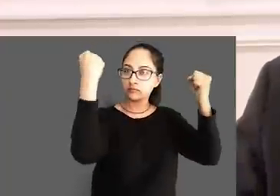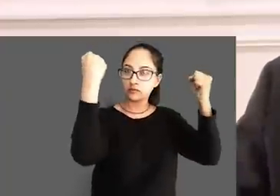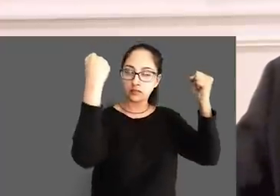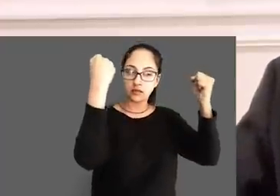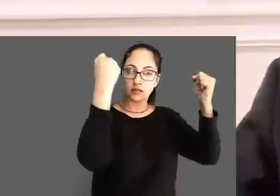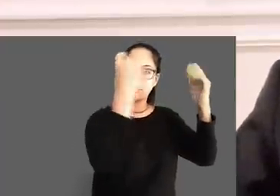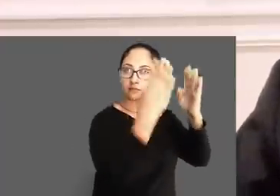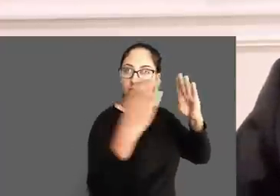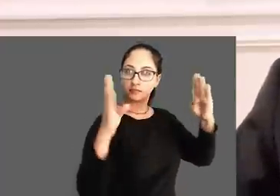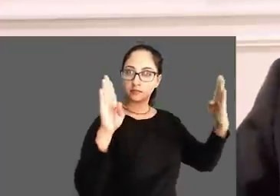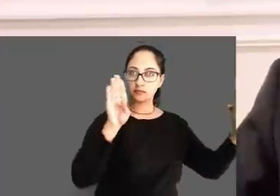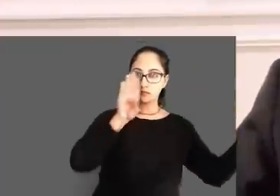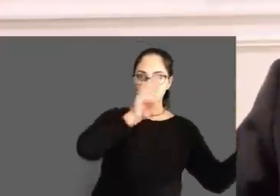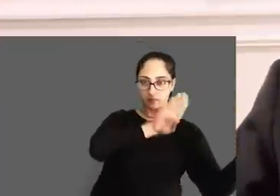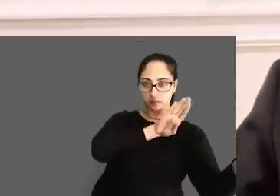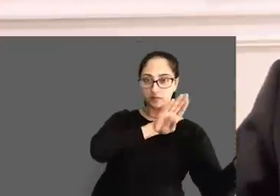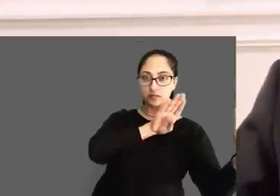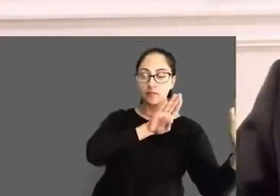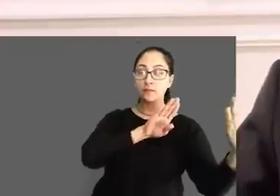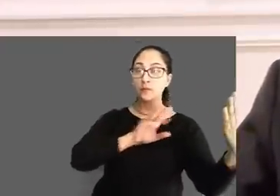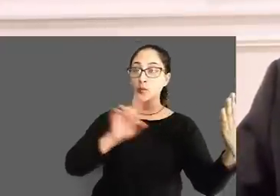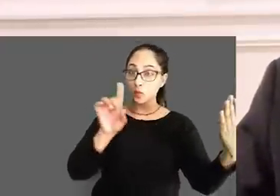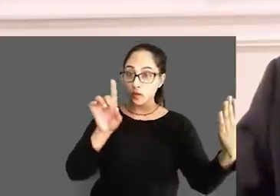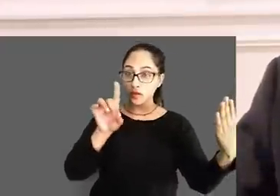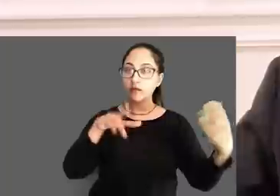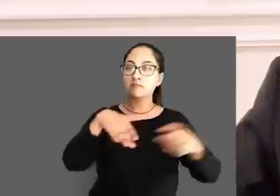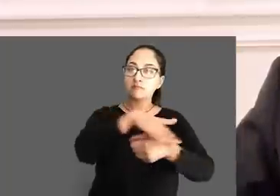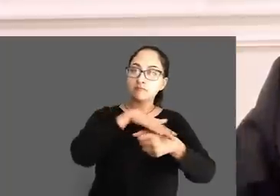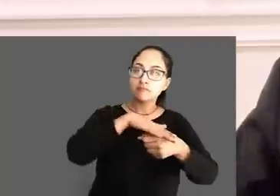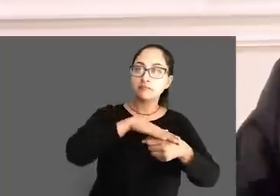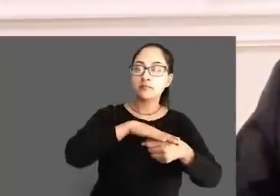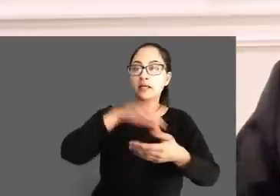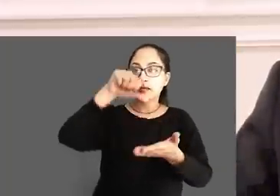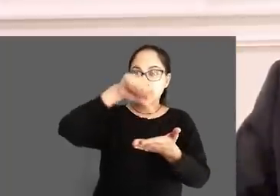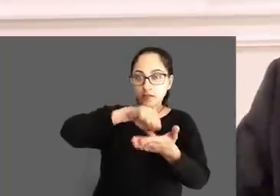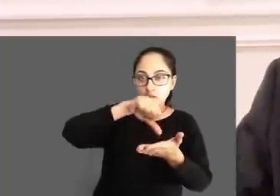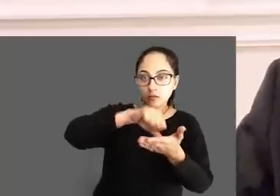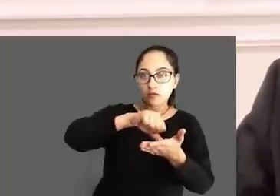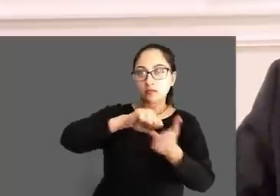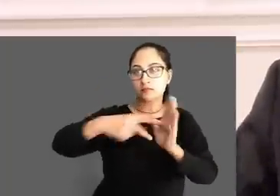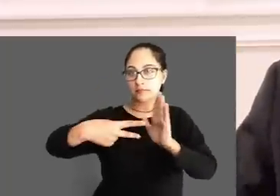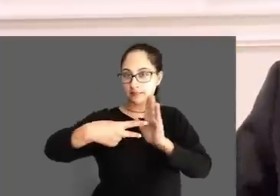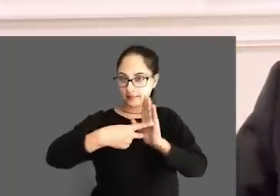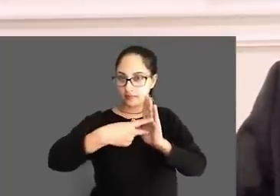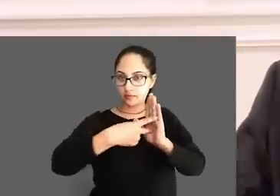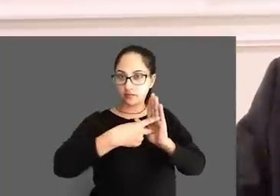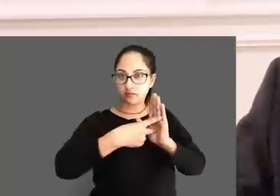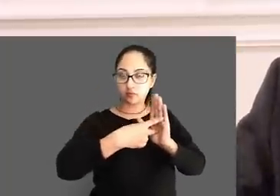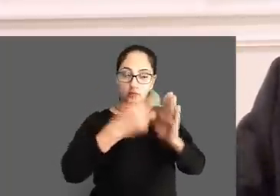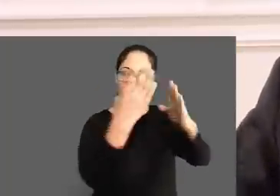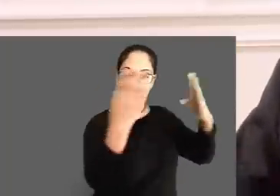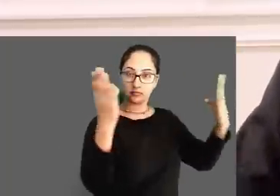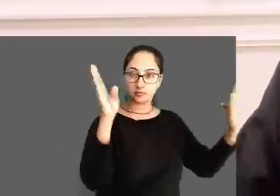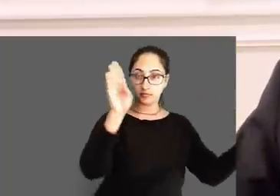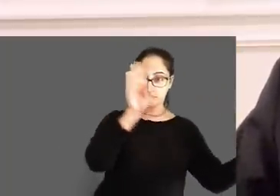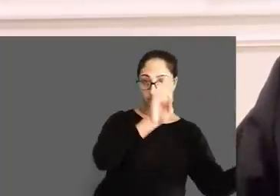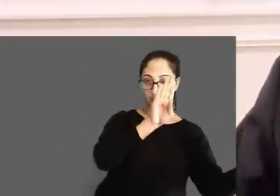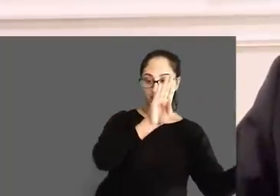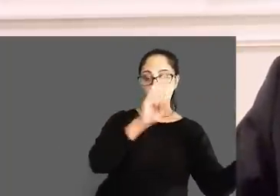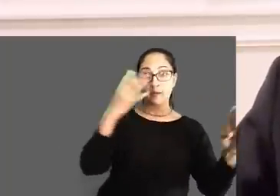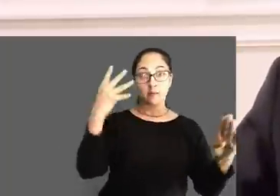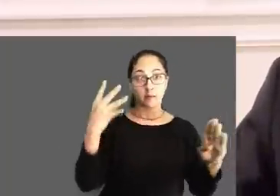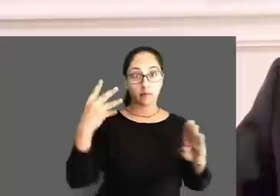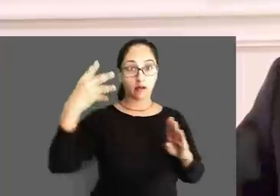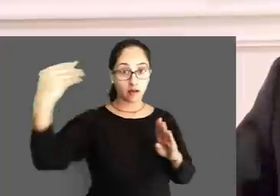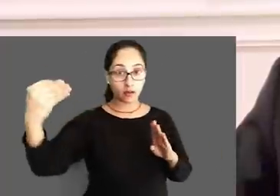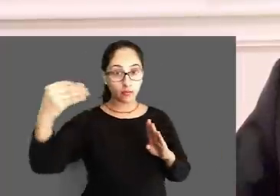the Crusades, and the Ismaili castles were many times threatened, sometimes actually attacked.